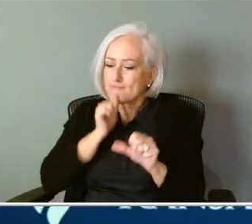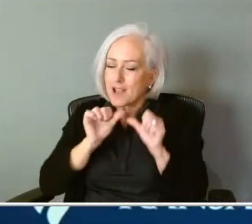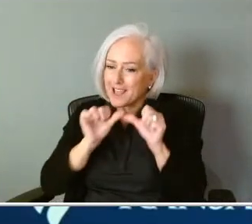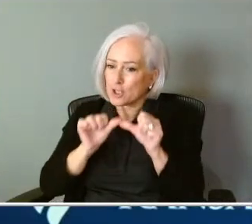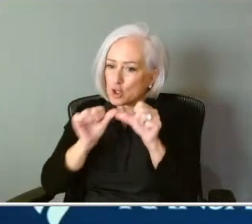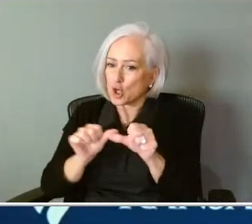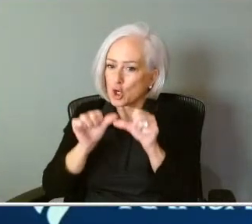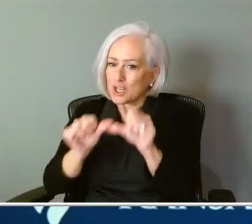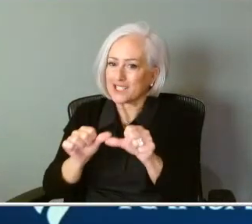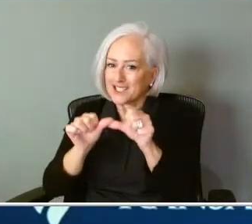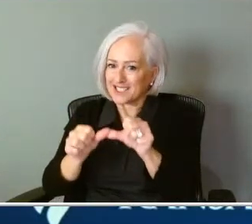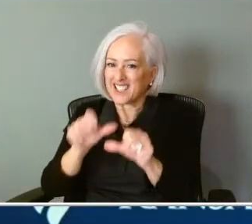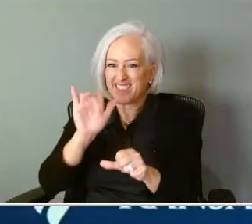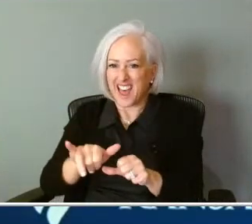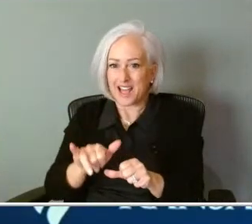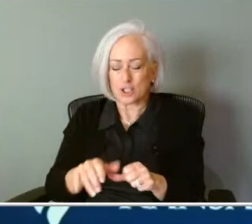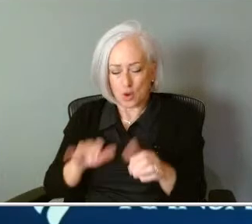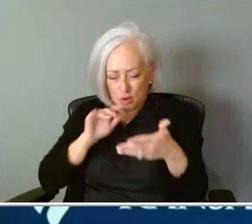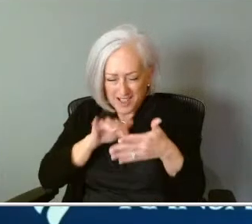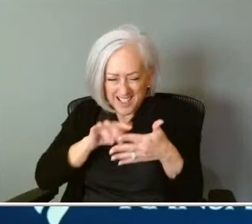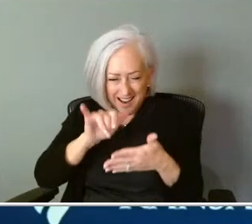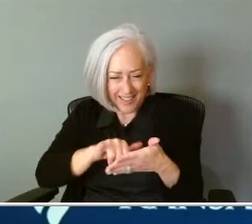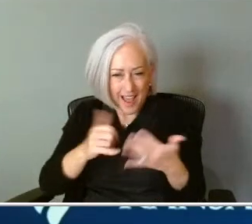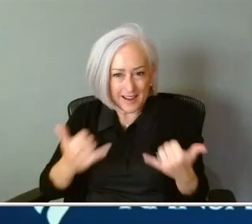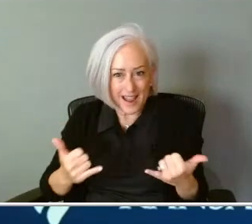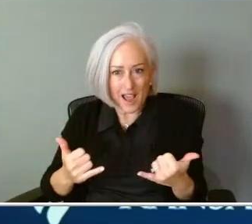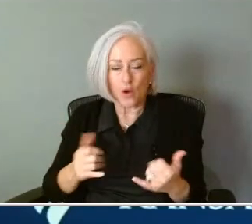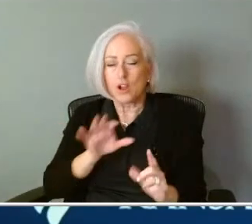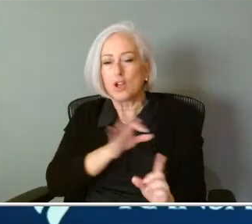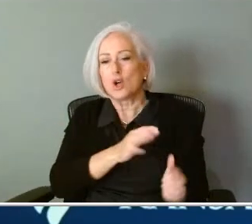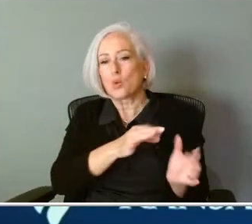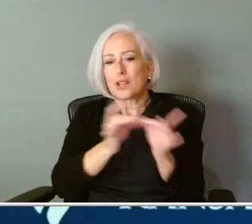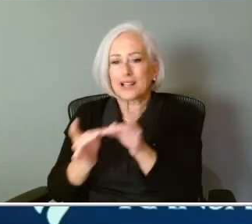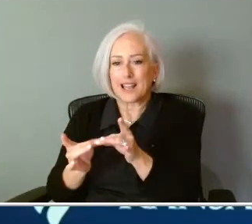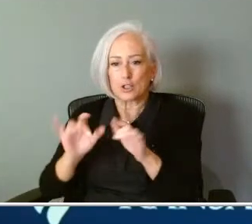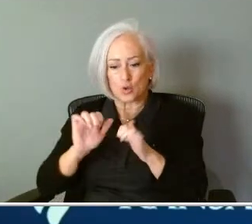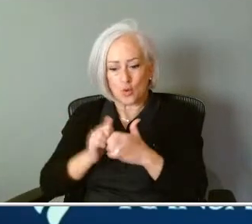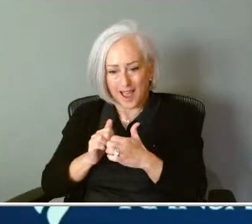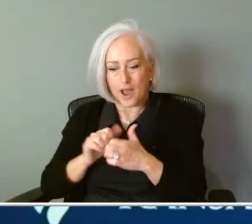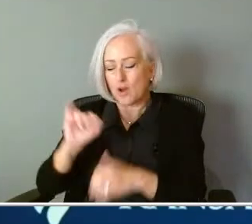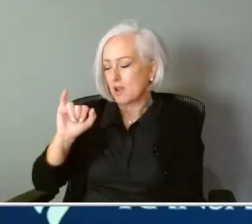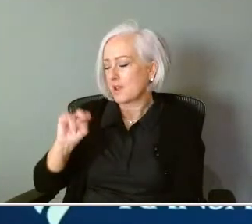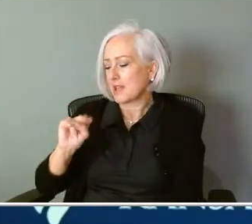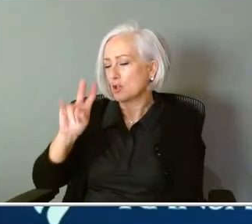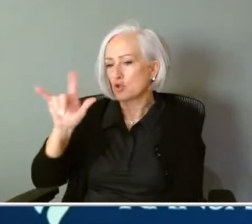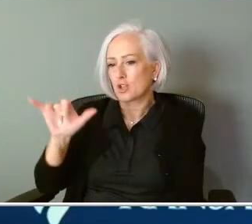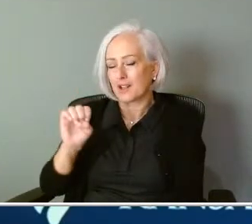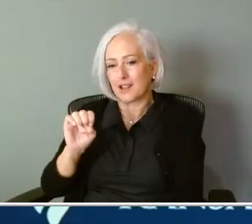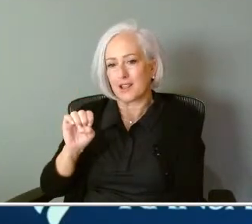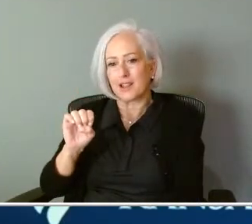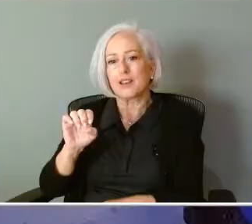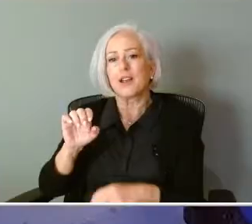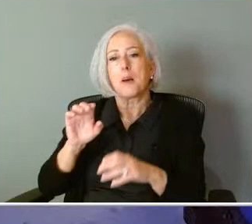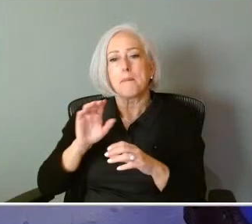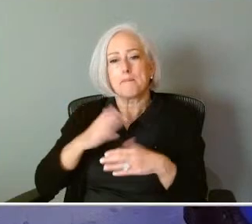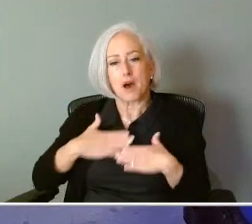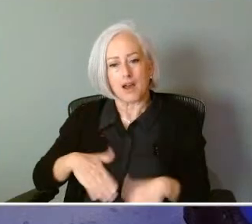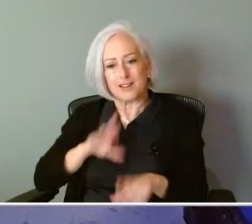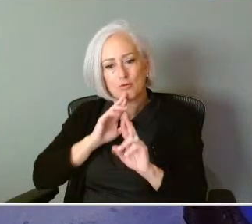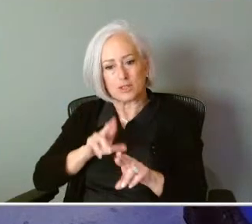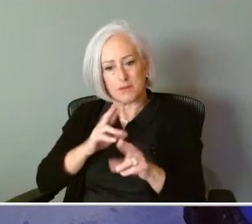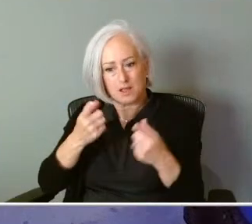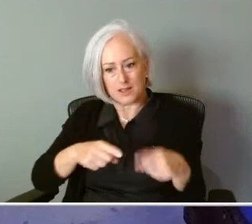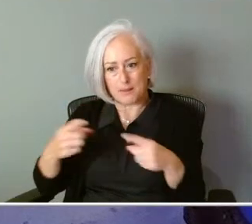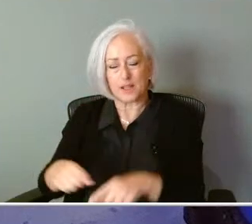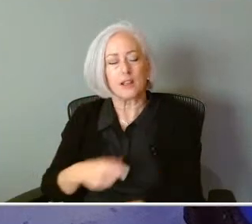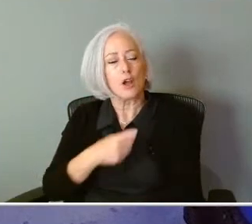studying the utility of that, particularly in terms of how insulin responses go and then some of the immune function around that. You'd mentioned bladder cancer.